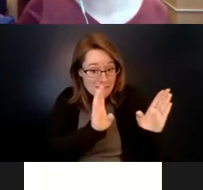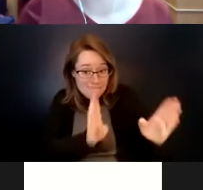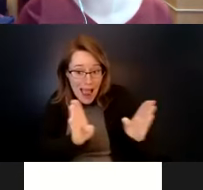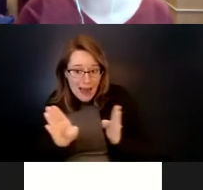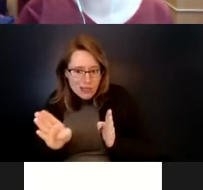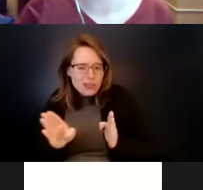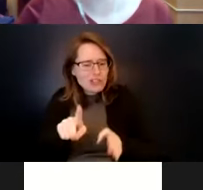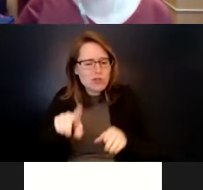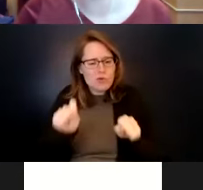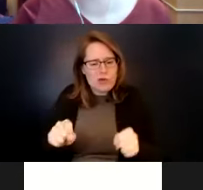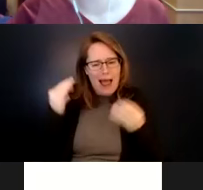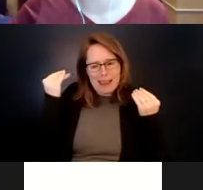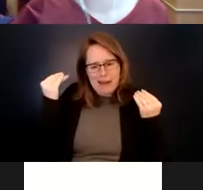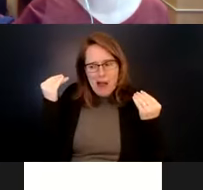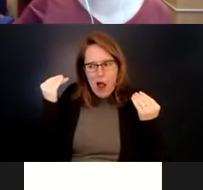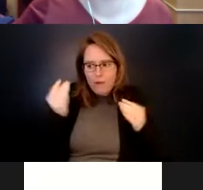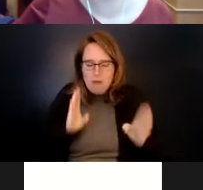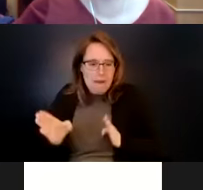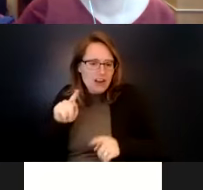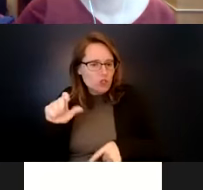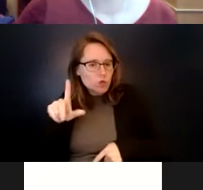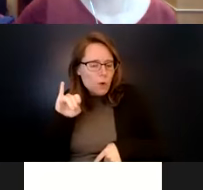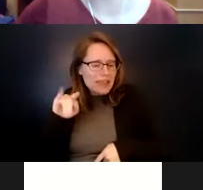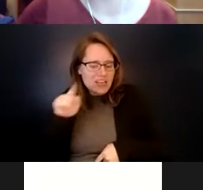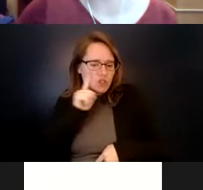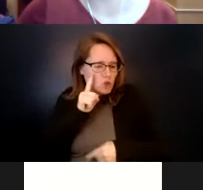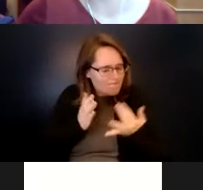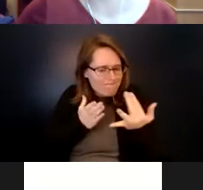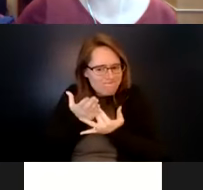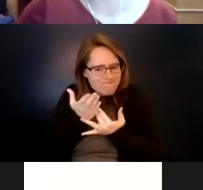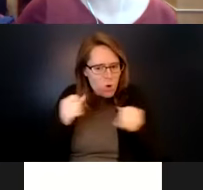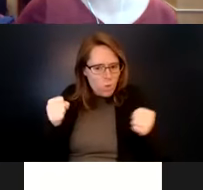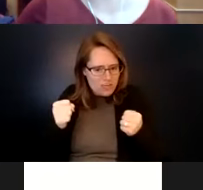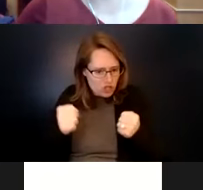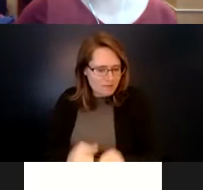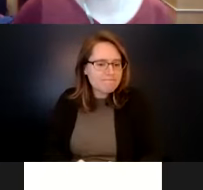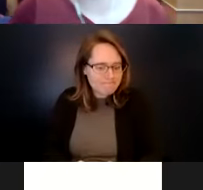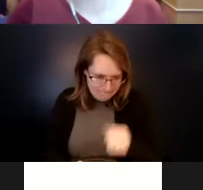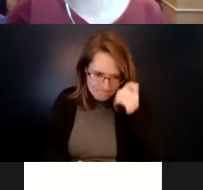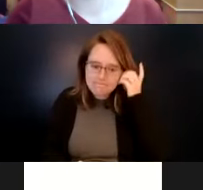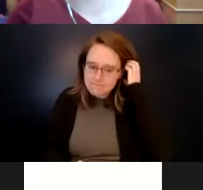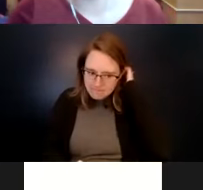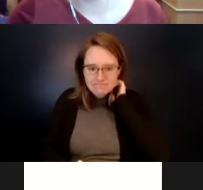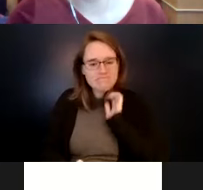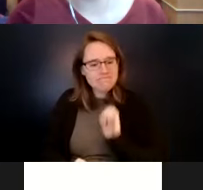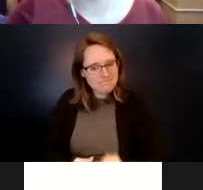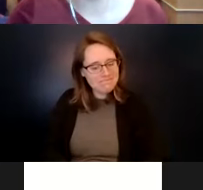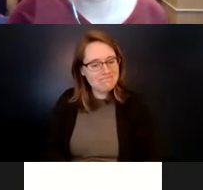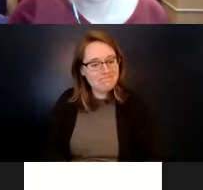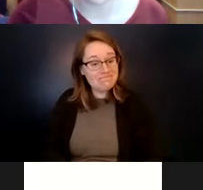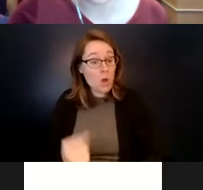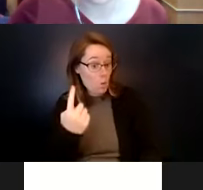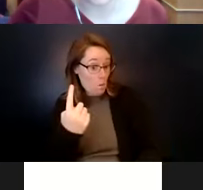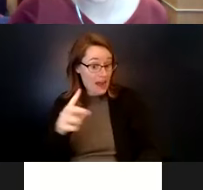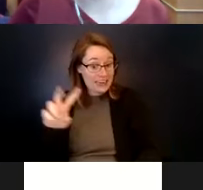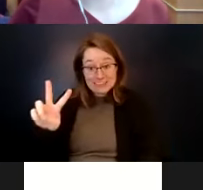your toolkit for making it through the dark days of winter. And one of those elements is vitamin D. One of those